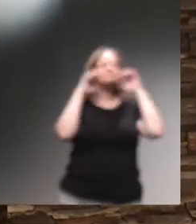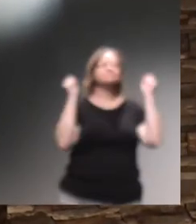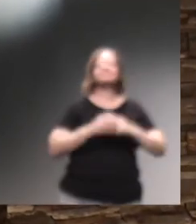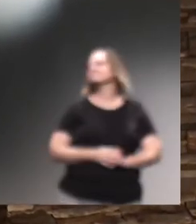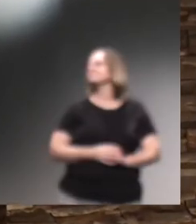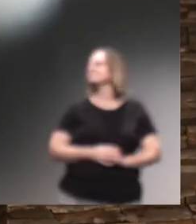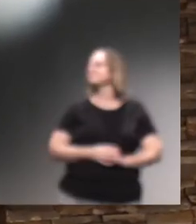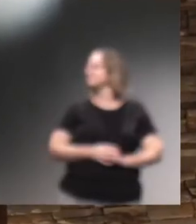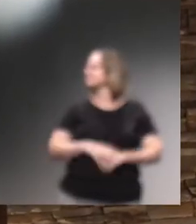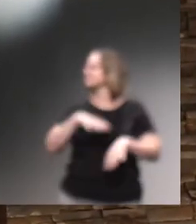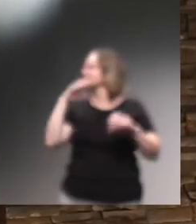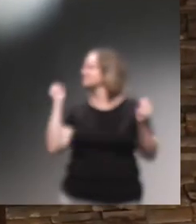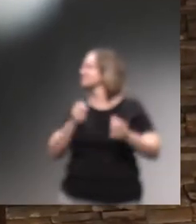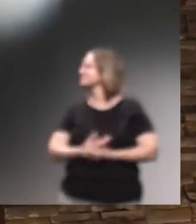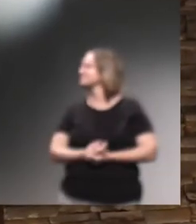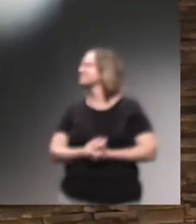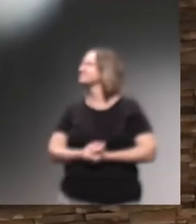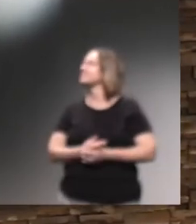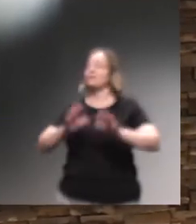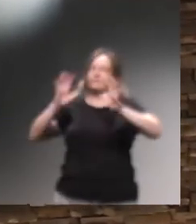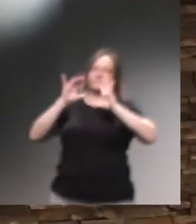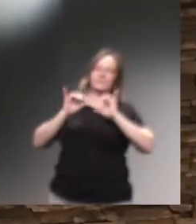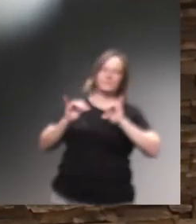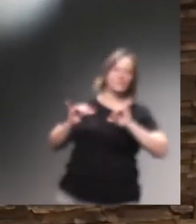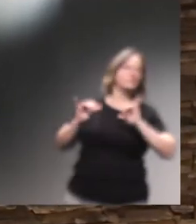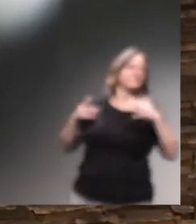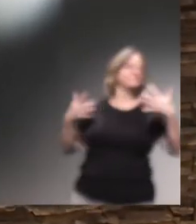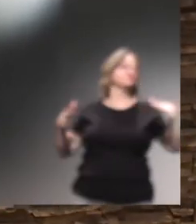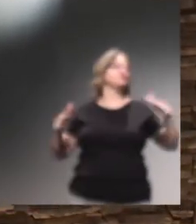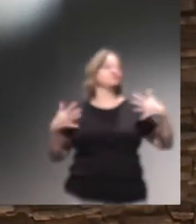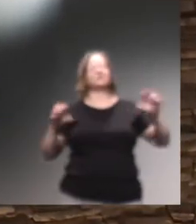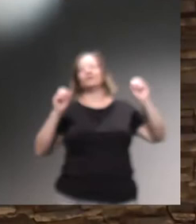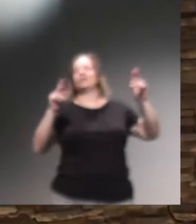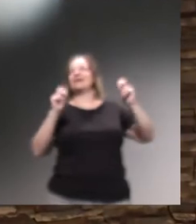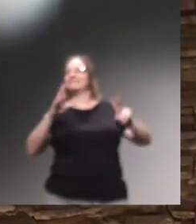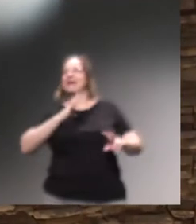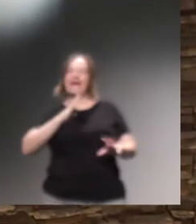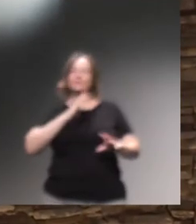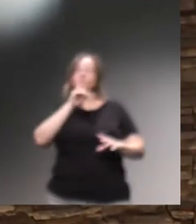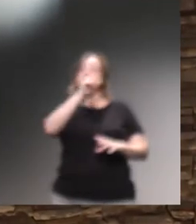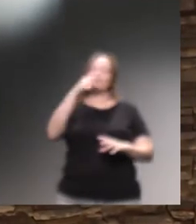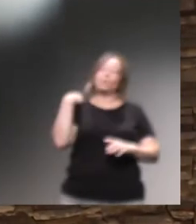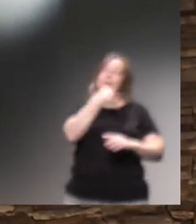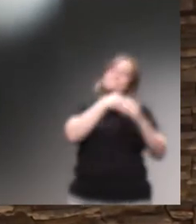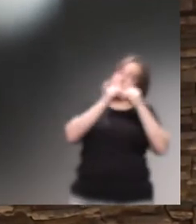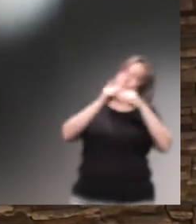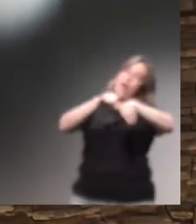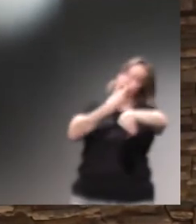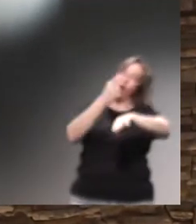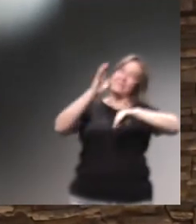done. Like, oh, okay, you're all dead. It takes longer to get her into your hands.